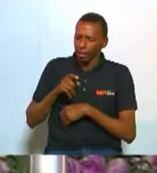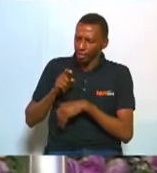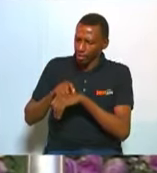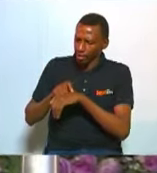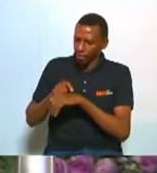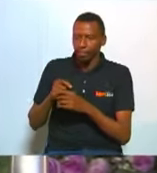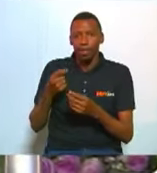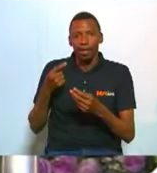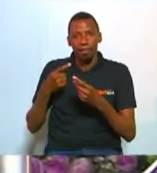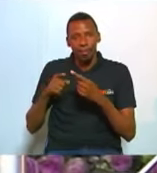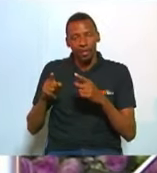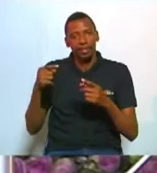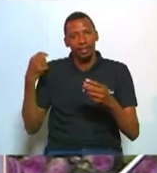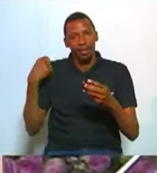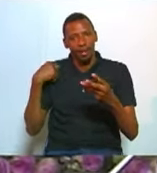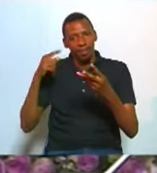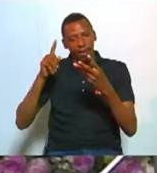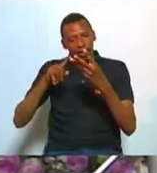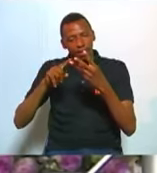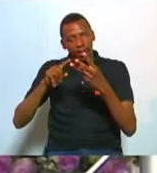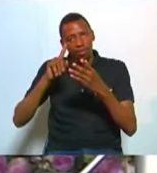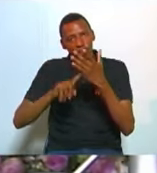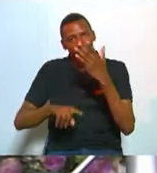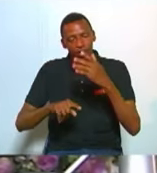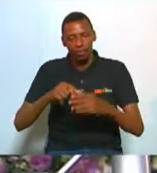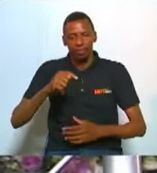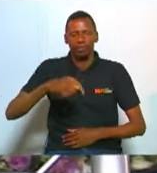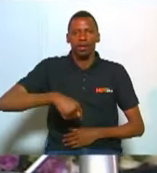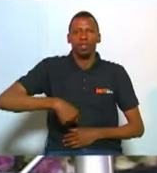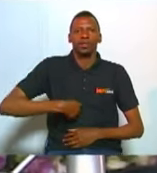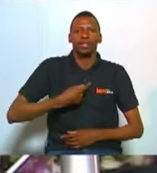three is called self-control.